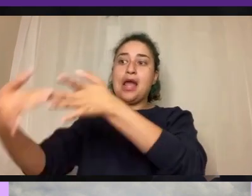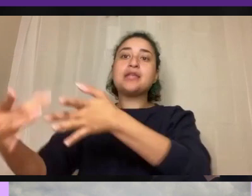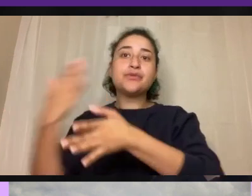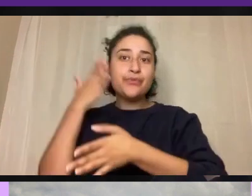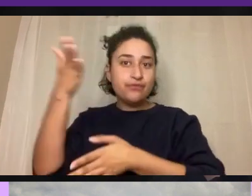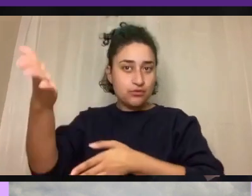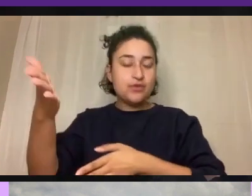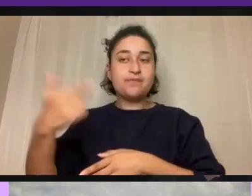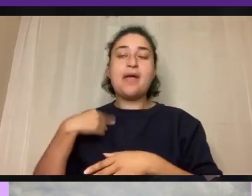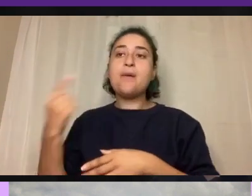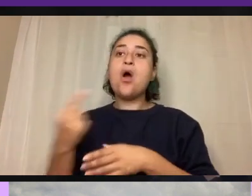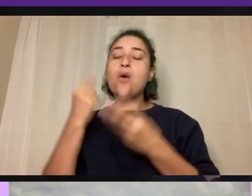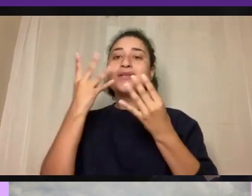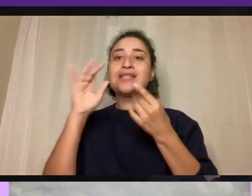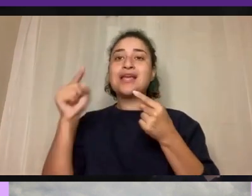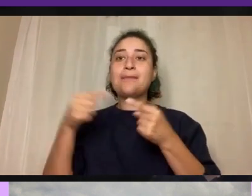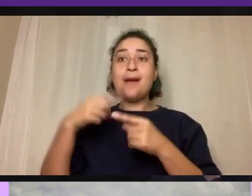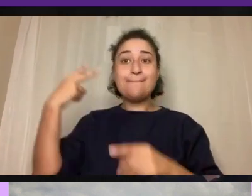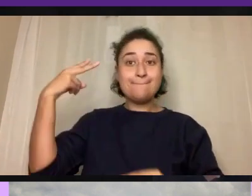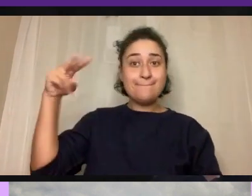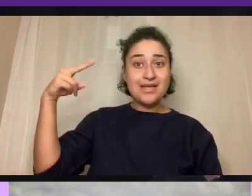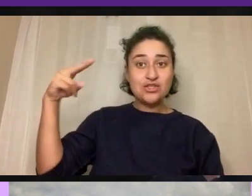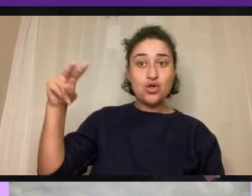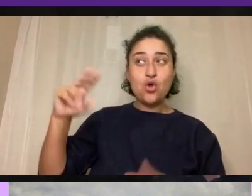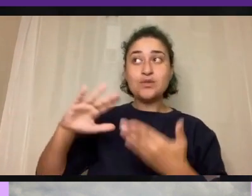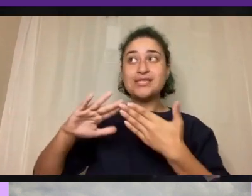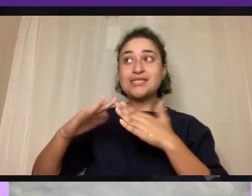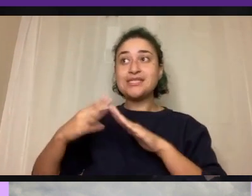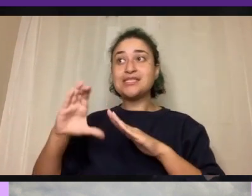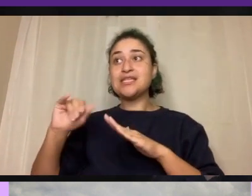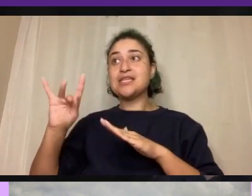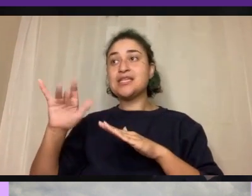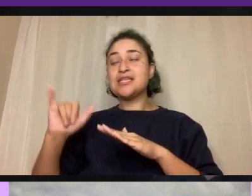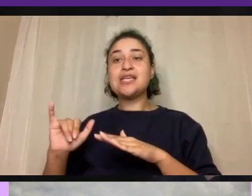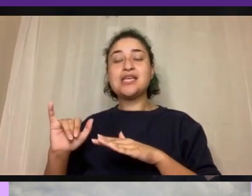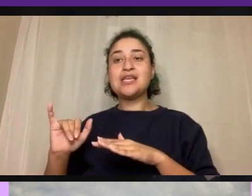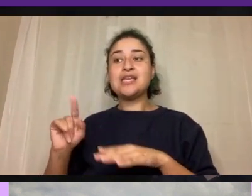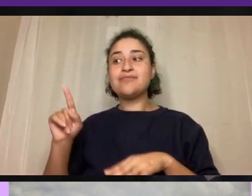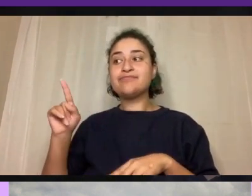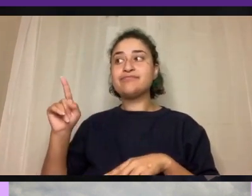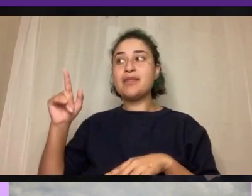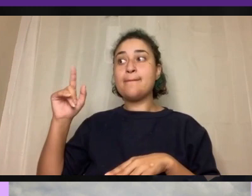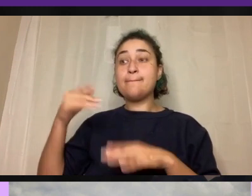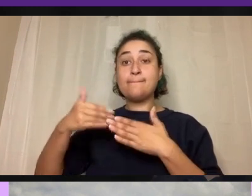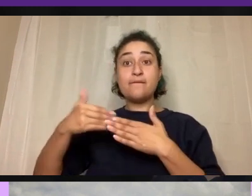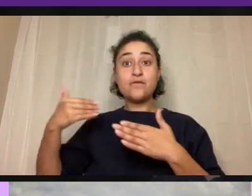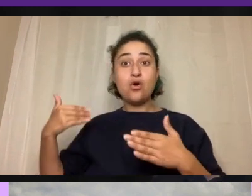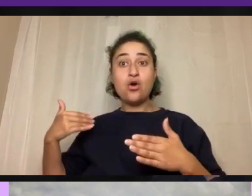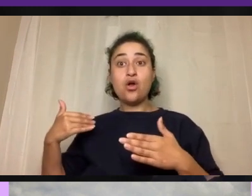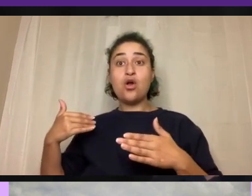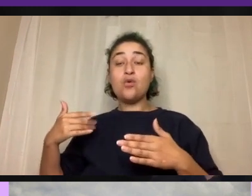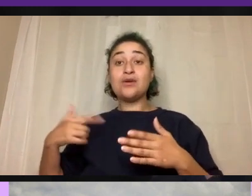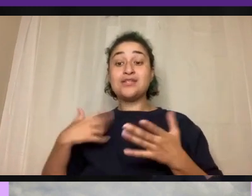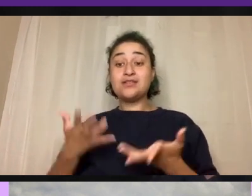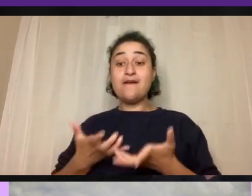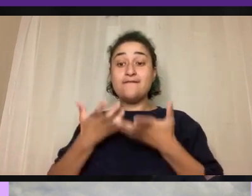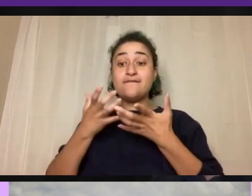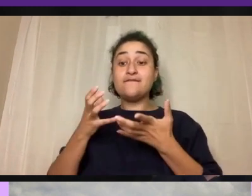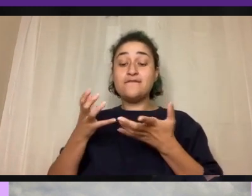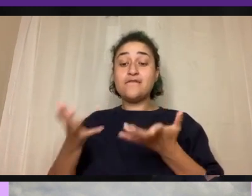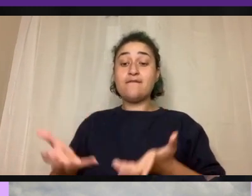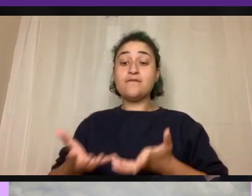thinking about Mexico City was this floating city that had developed